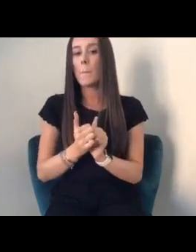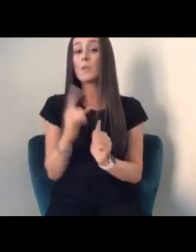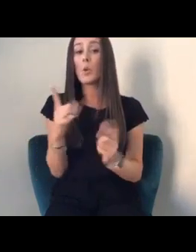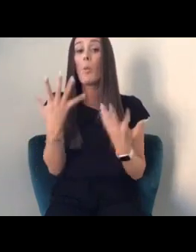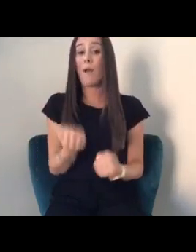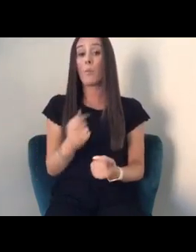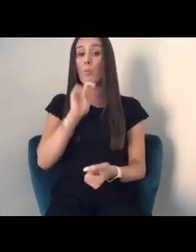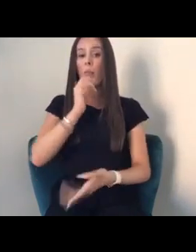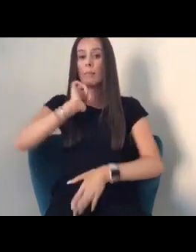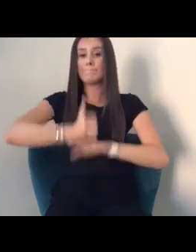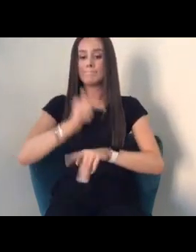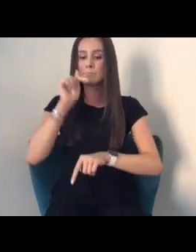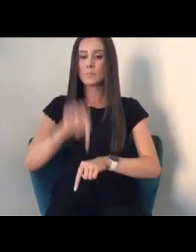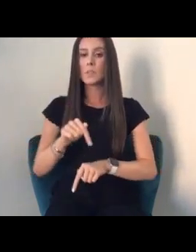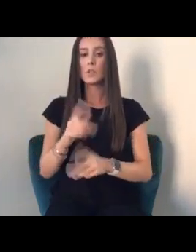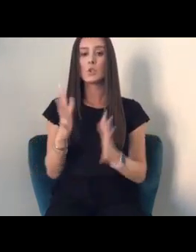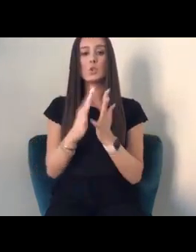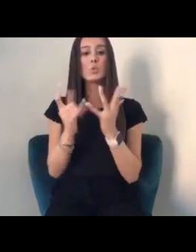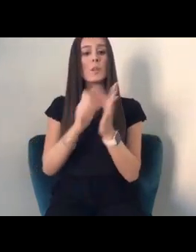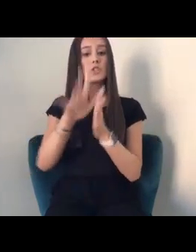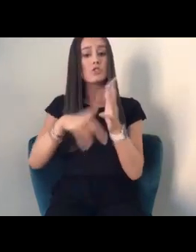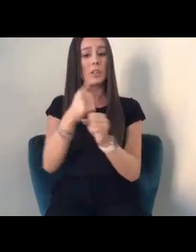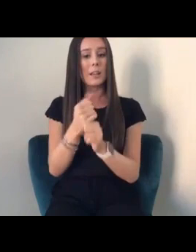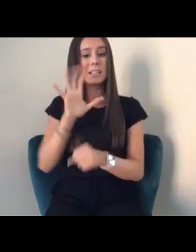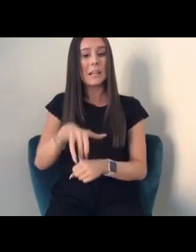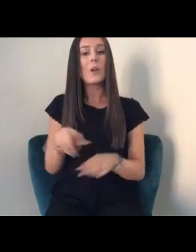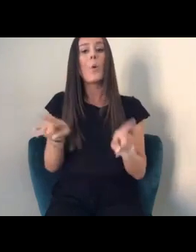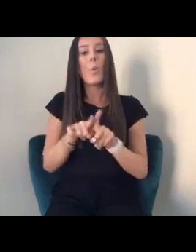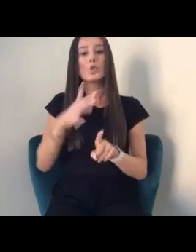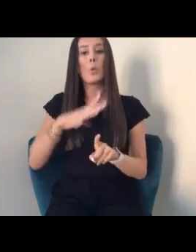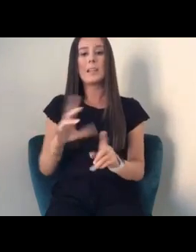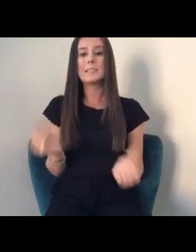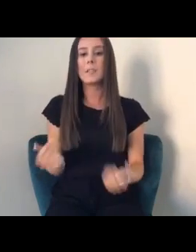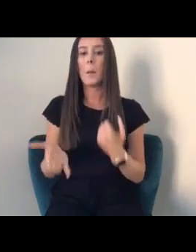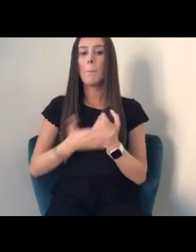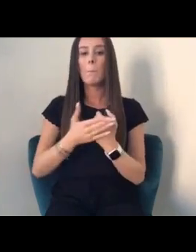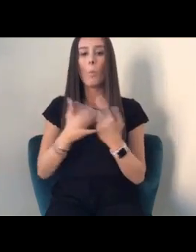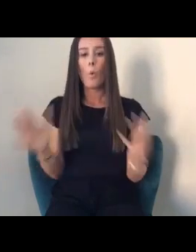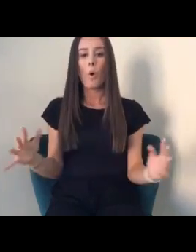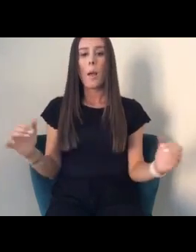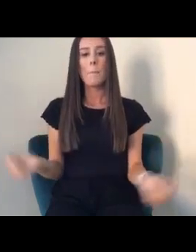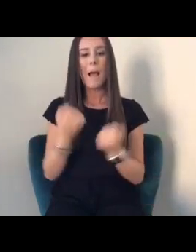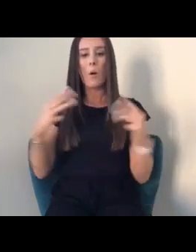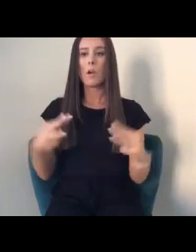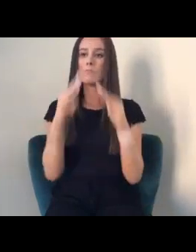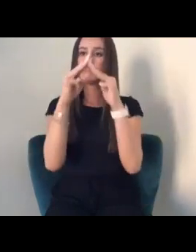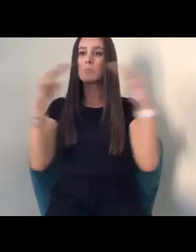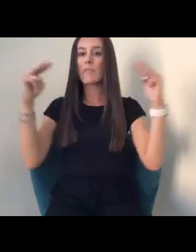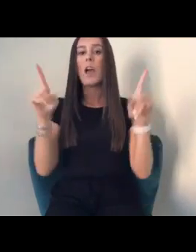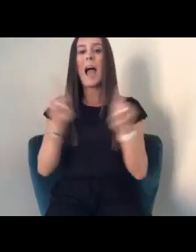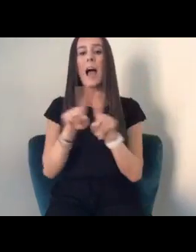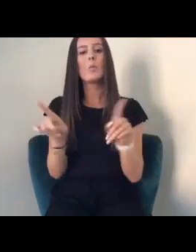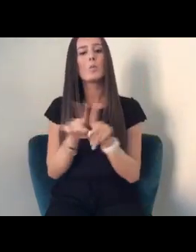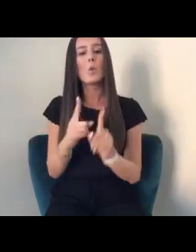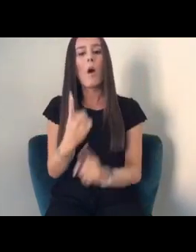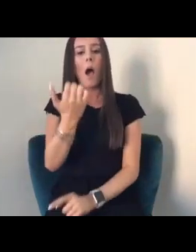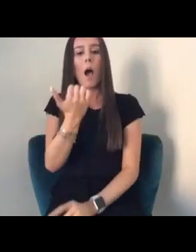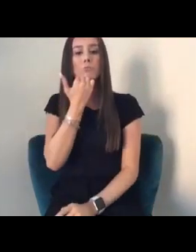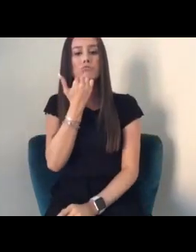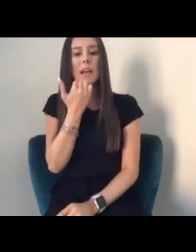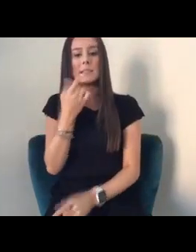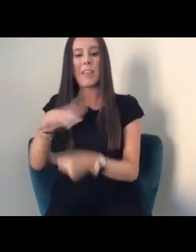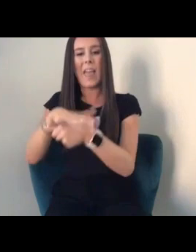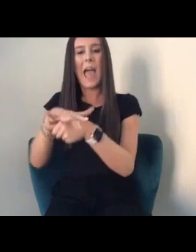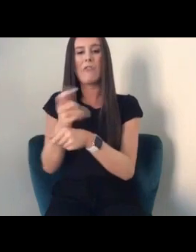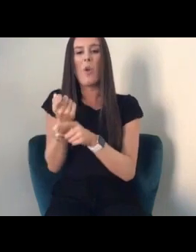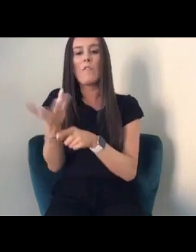this area there are also a number of proposed overhead power line diversions and upgrades in the areas of Riverview Park and Thong